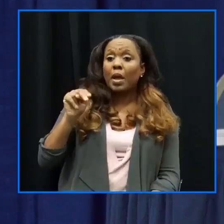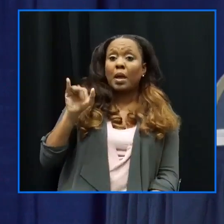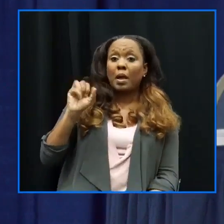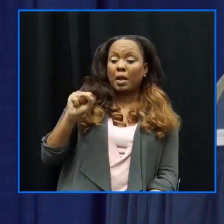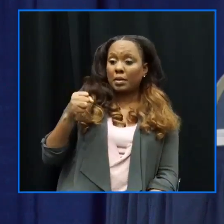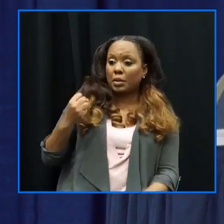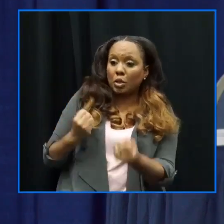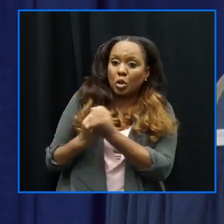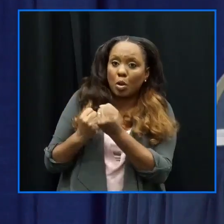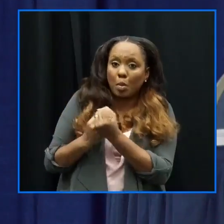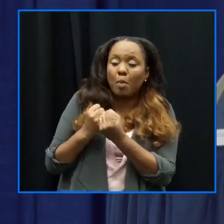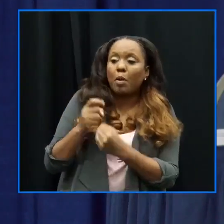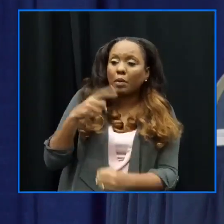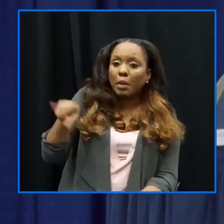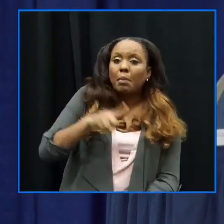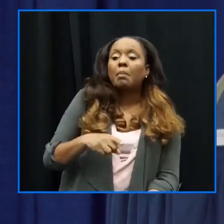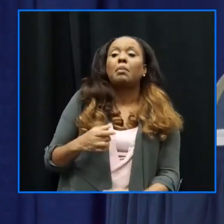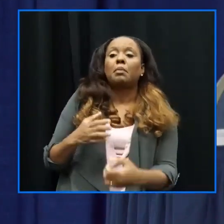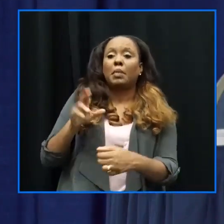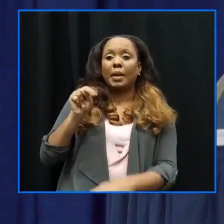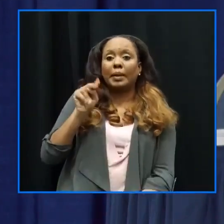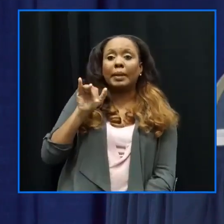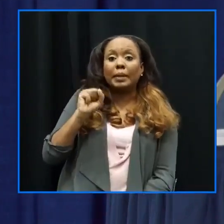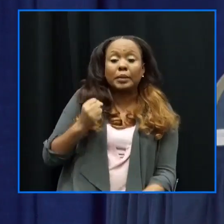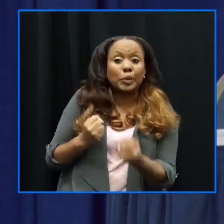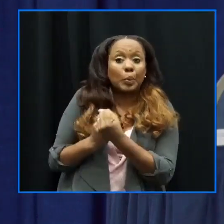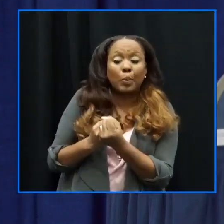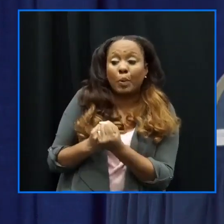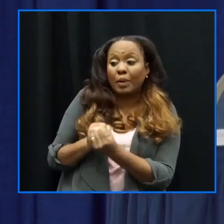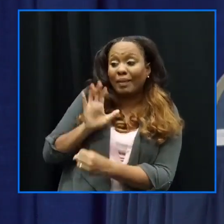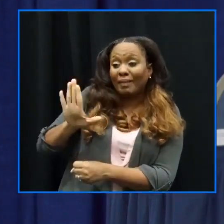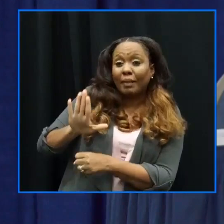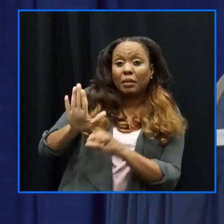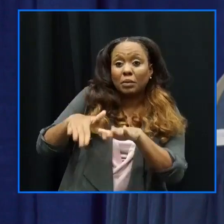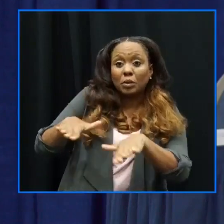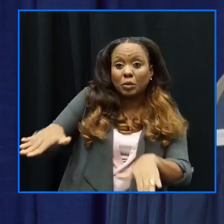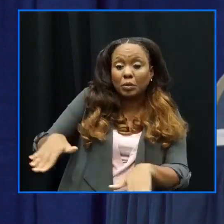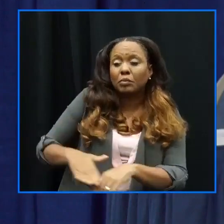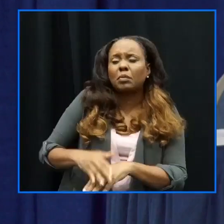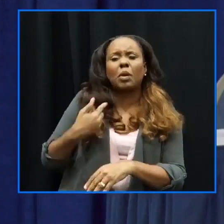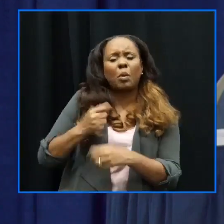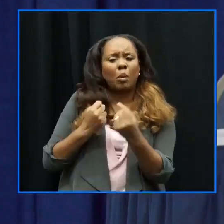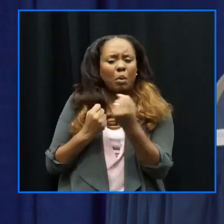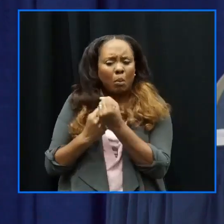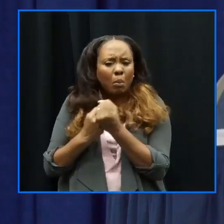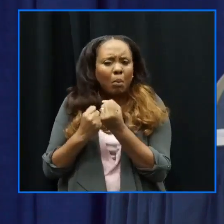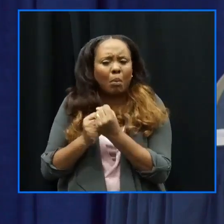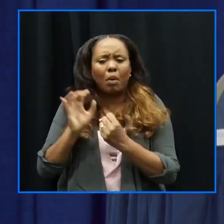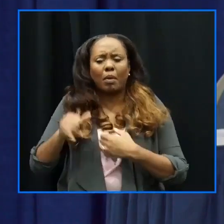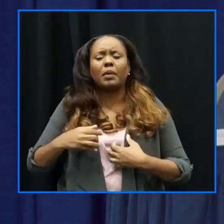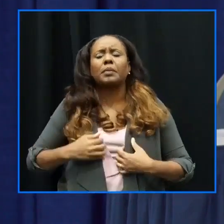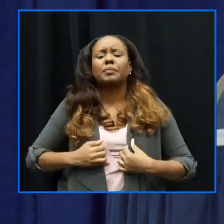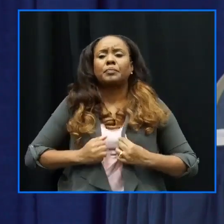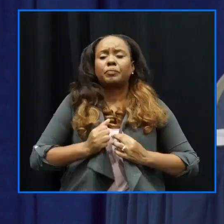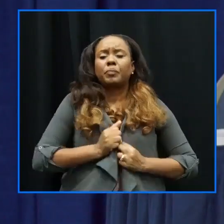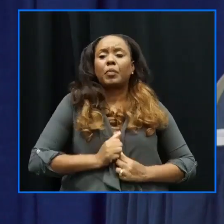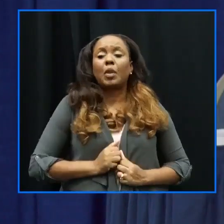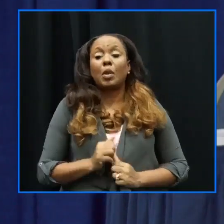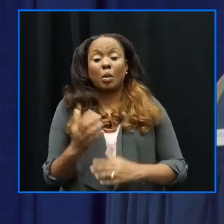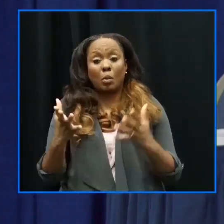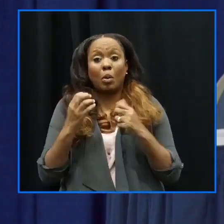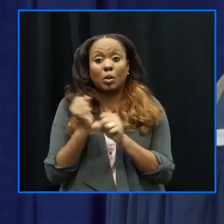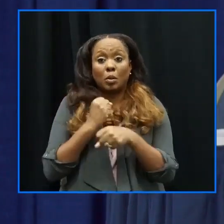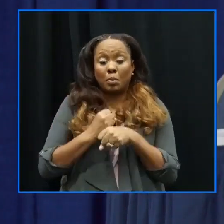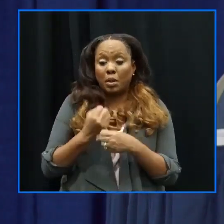well. So we support the sustainable development of the society and the economy to make this economy